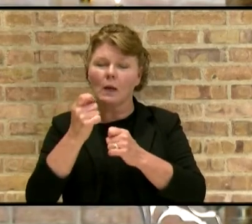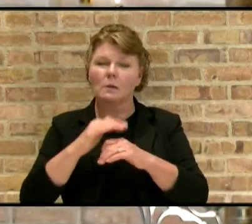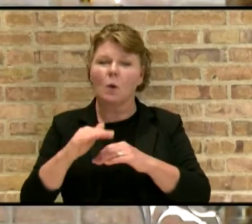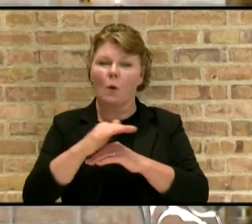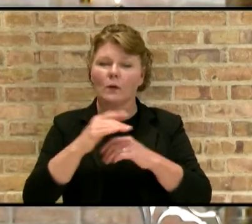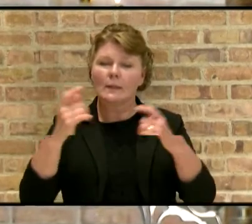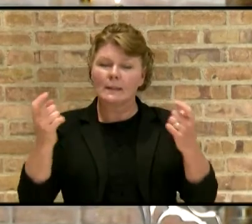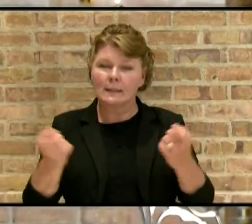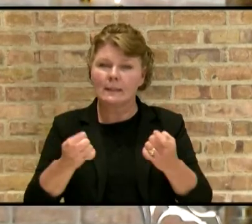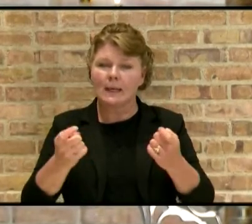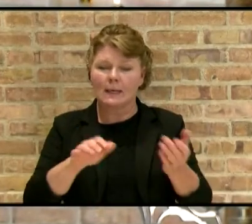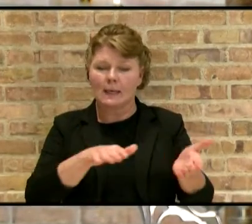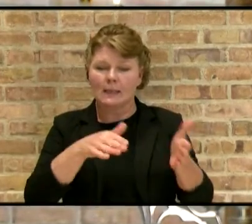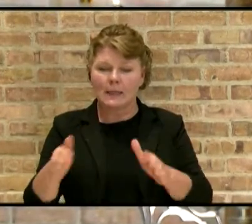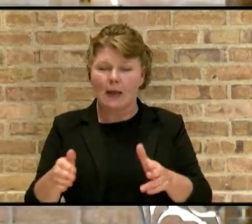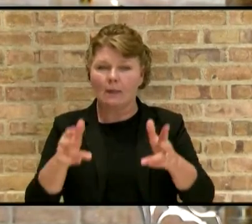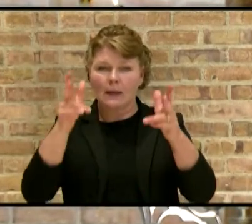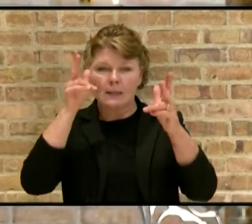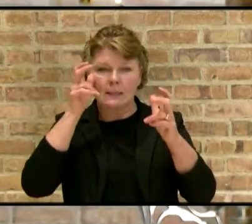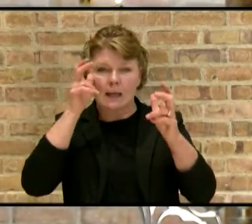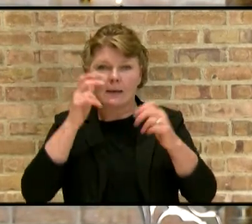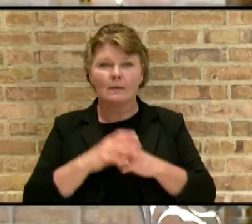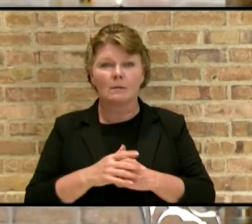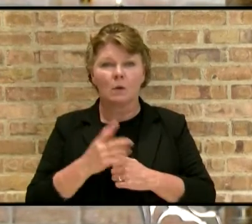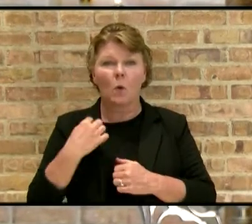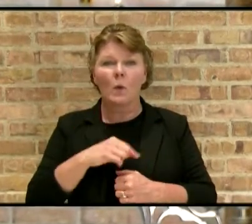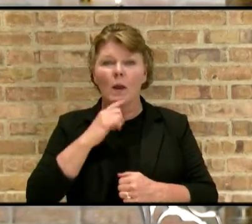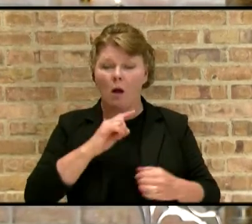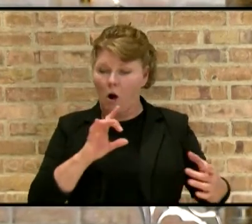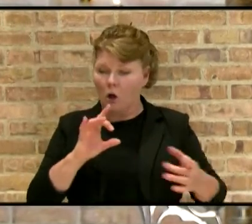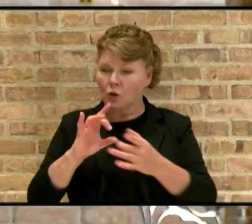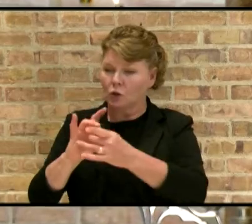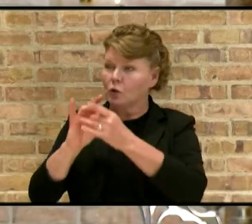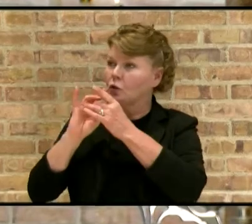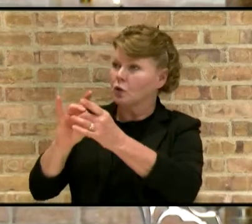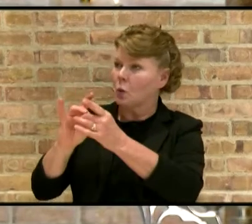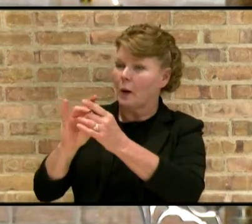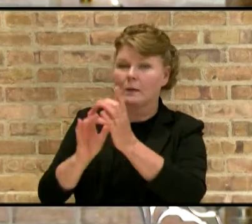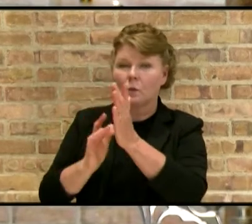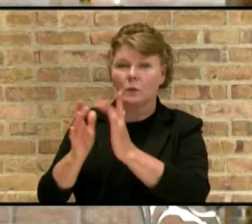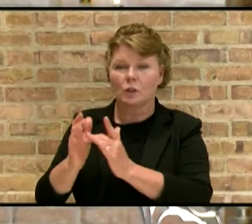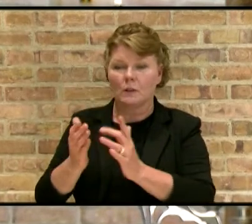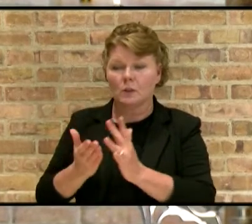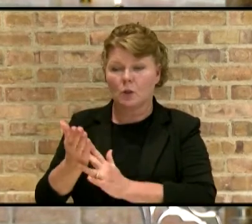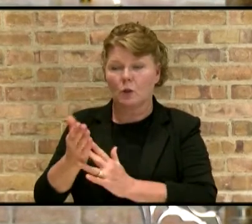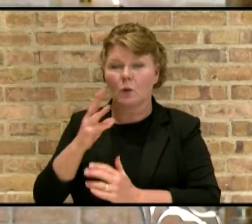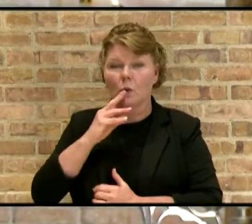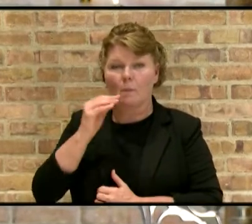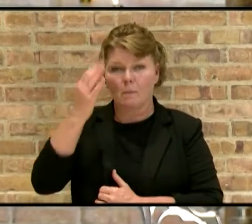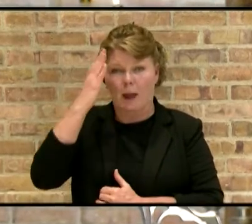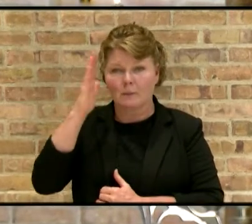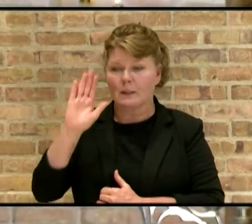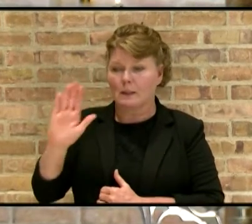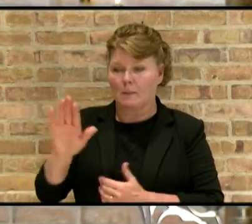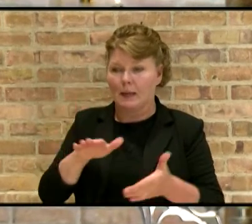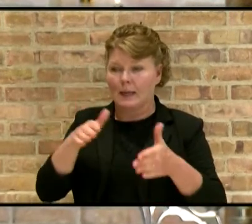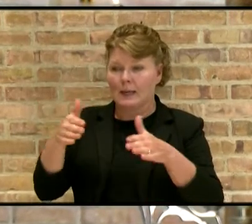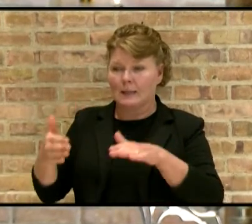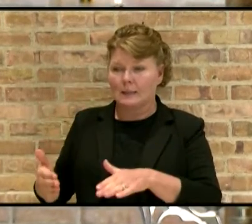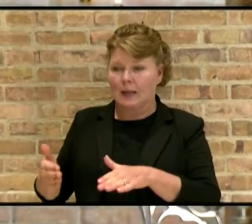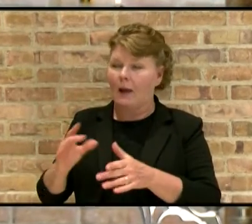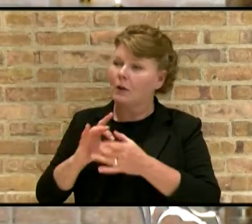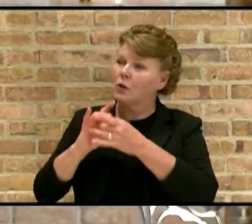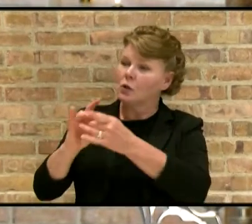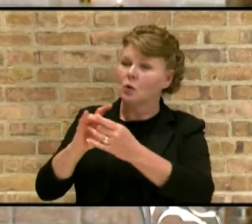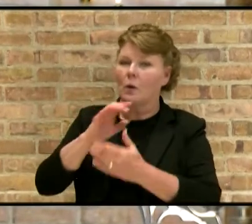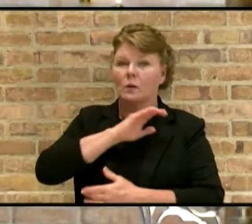death and Satan. We know that we are joined together with him in our baptisms, in his death, and are joined to